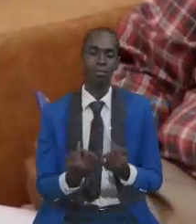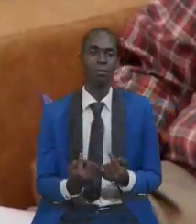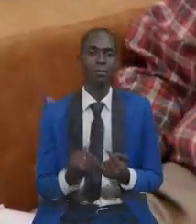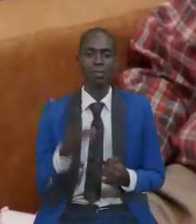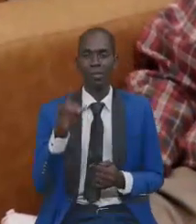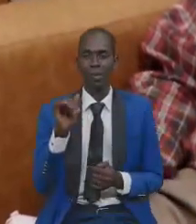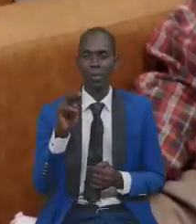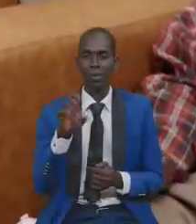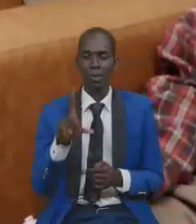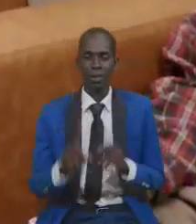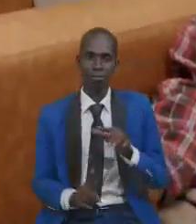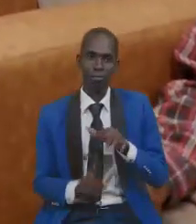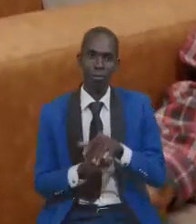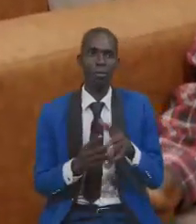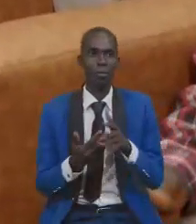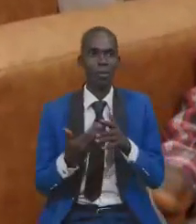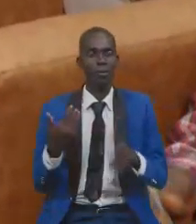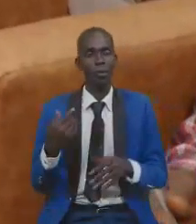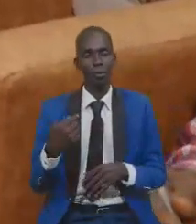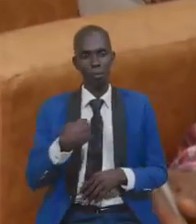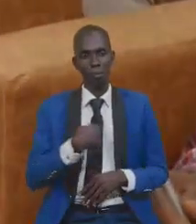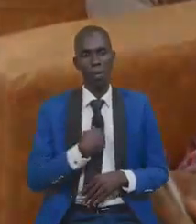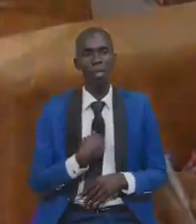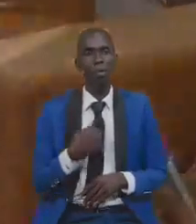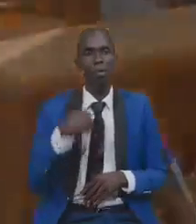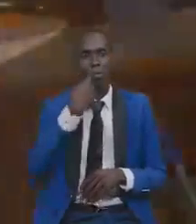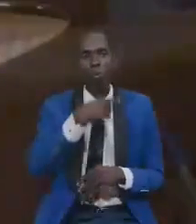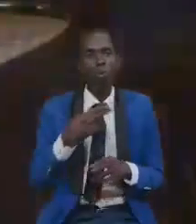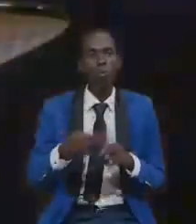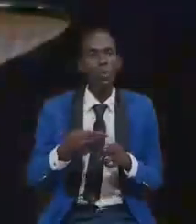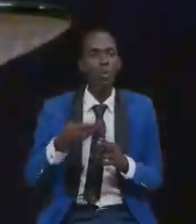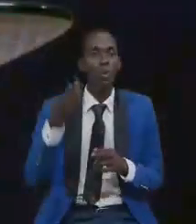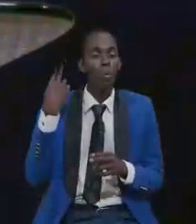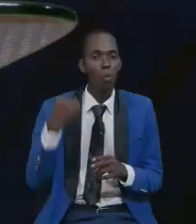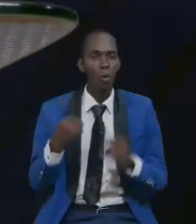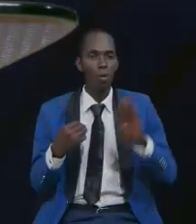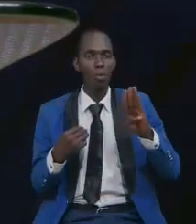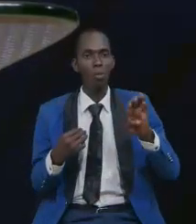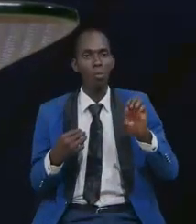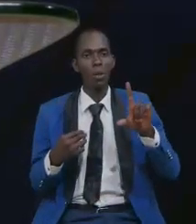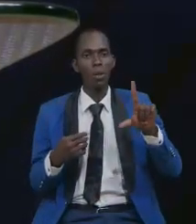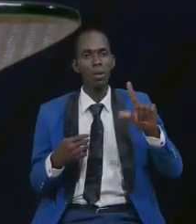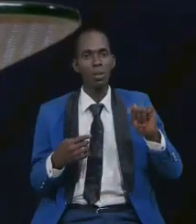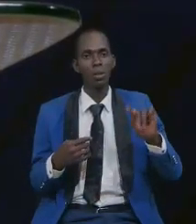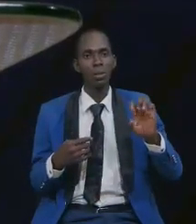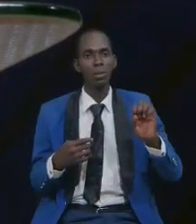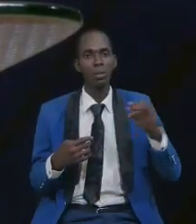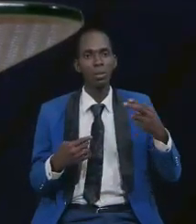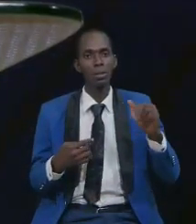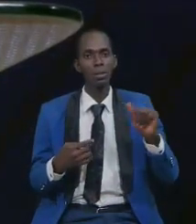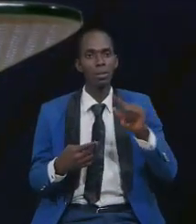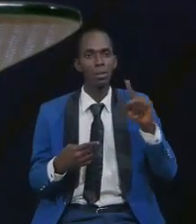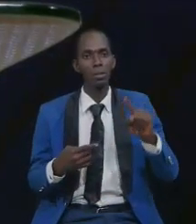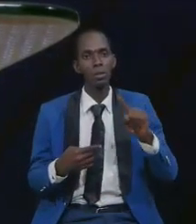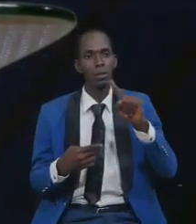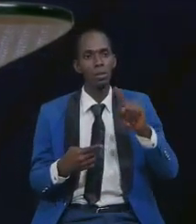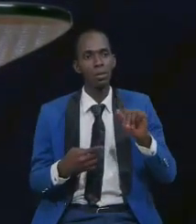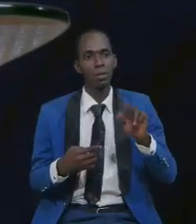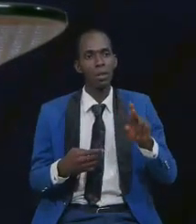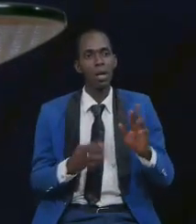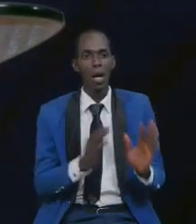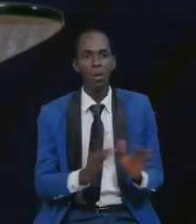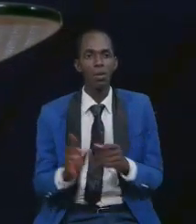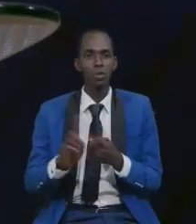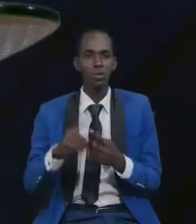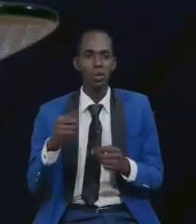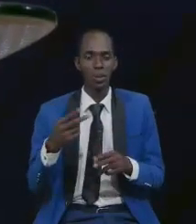Daniel came in before me, whose name was Belteshazzar, according to the name of my God, and